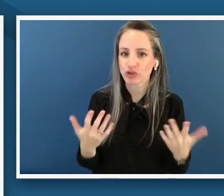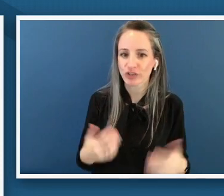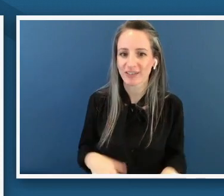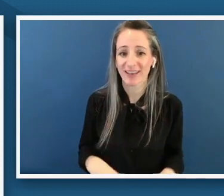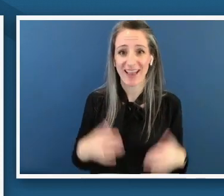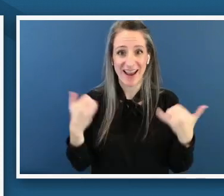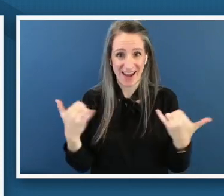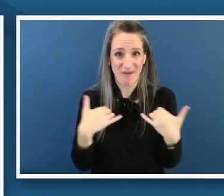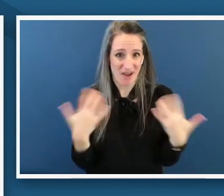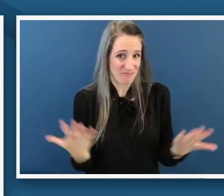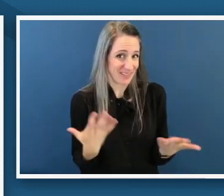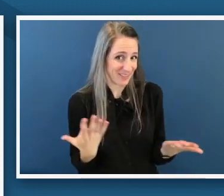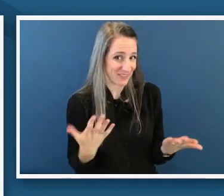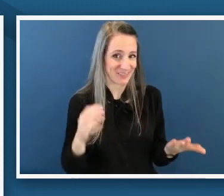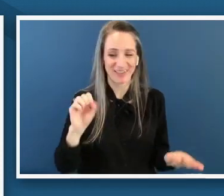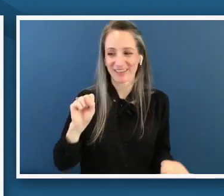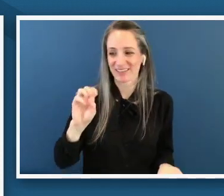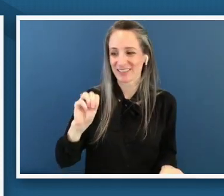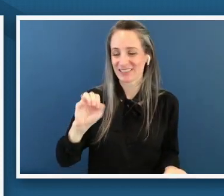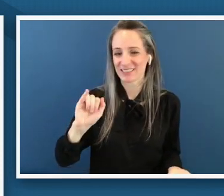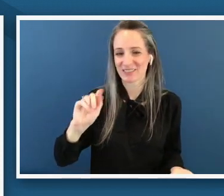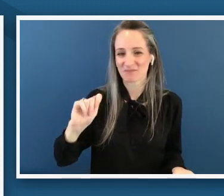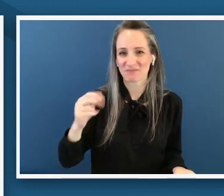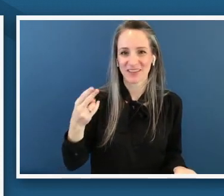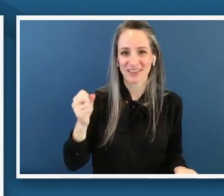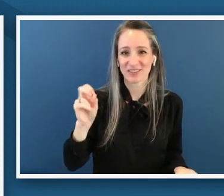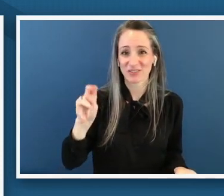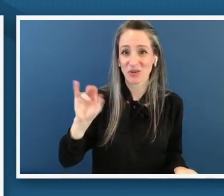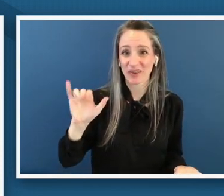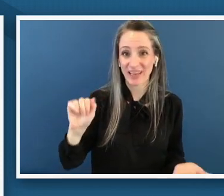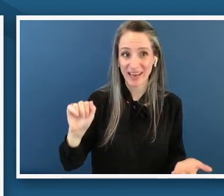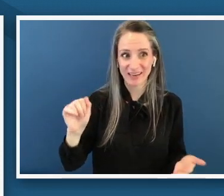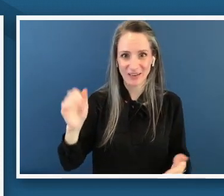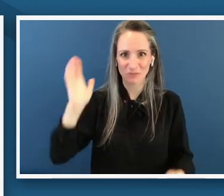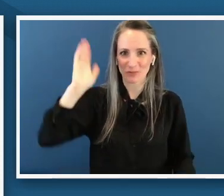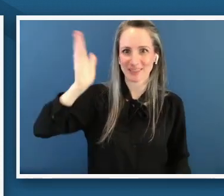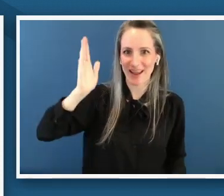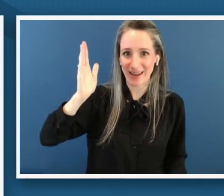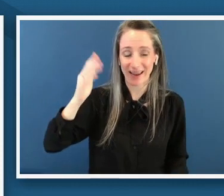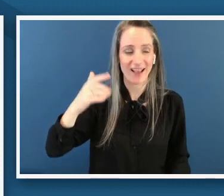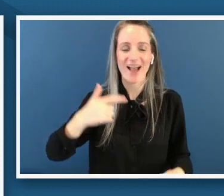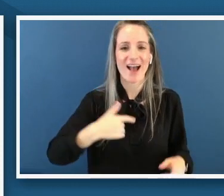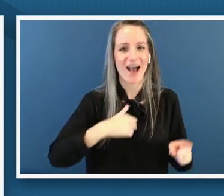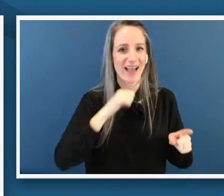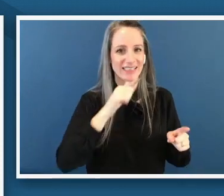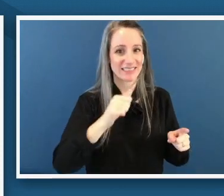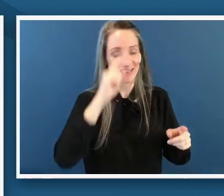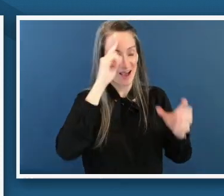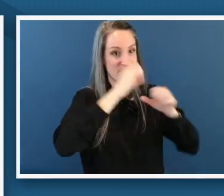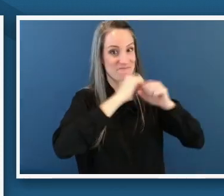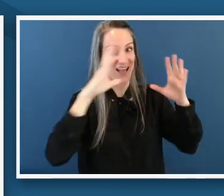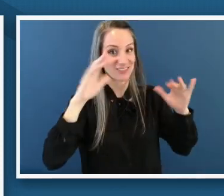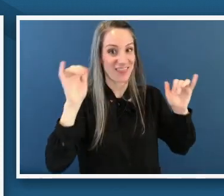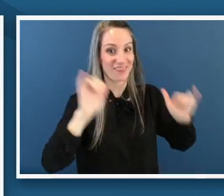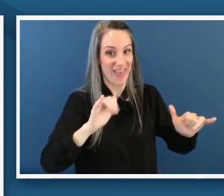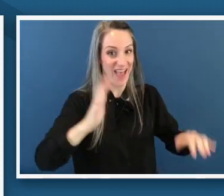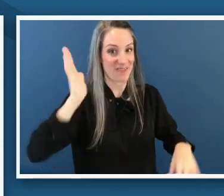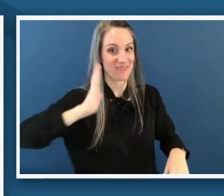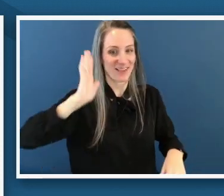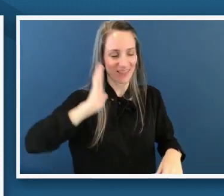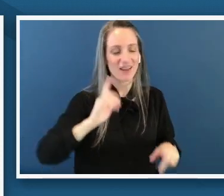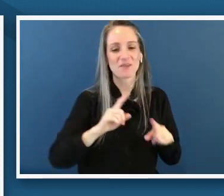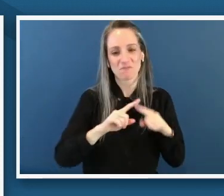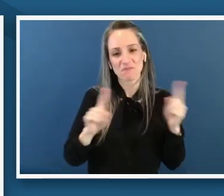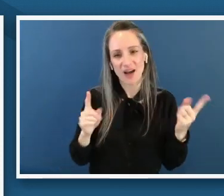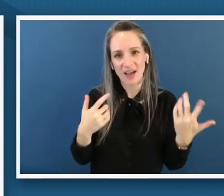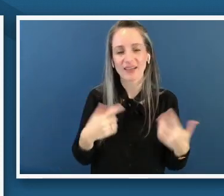at the Smithsonian speaking, I never thought that far, but I would say it was between him and then also my